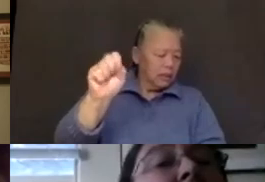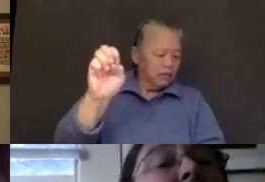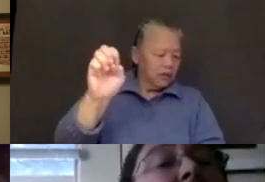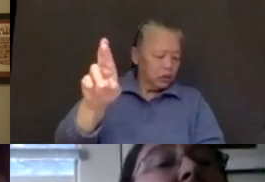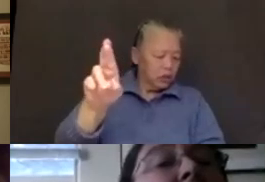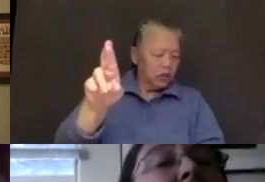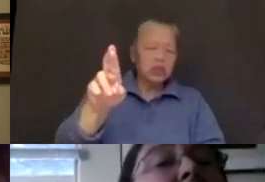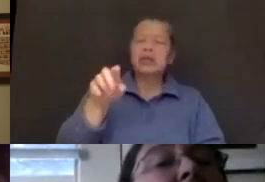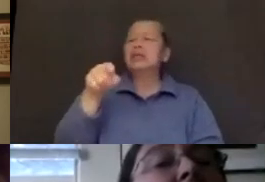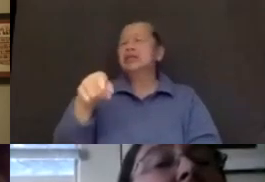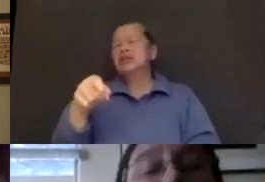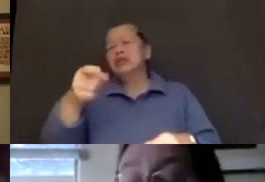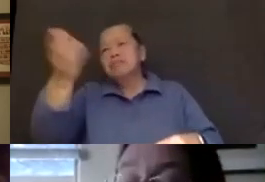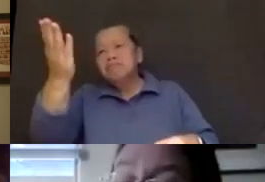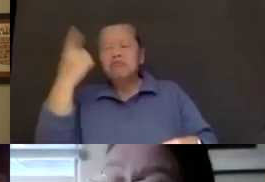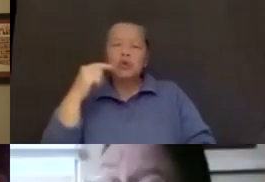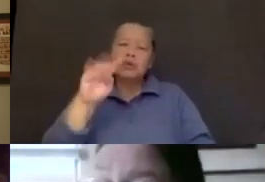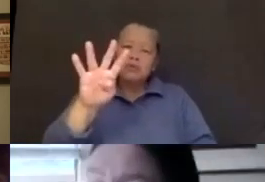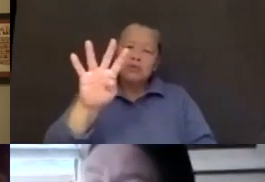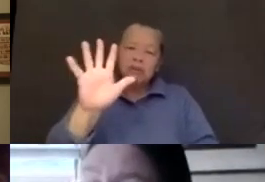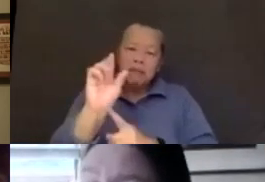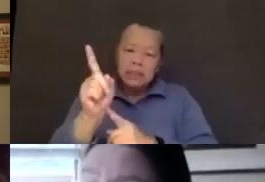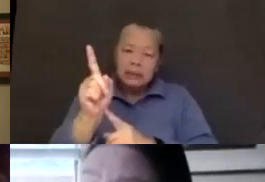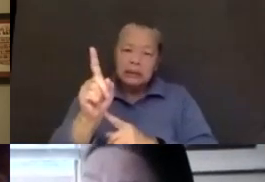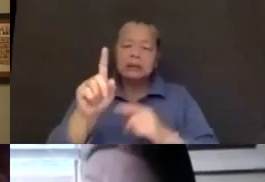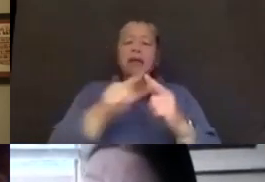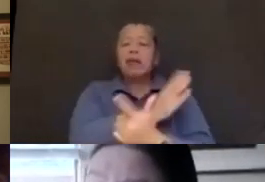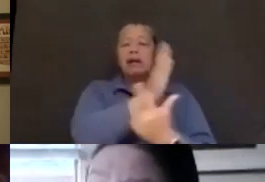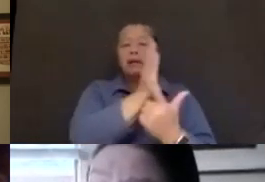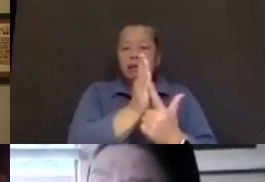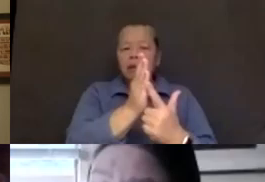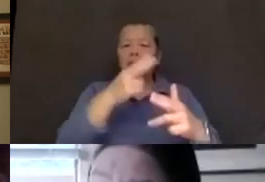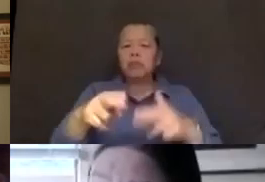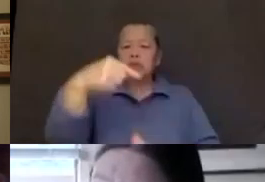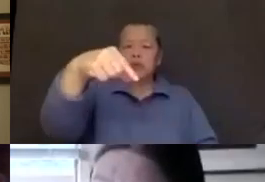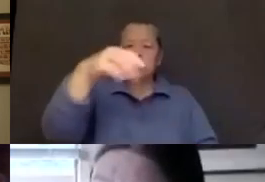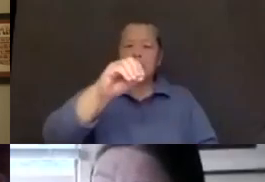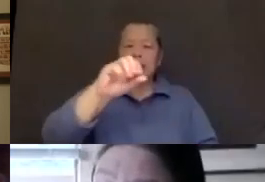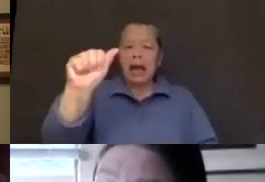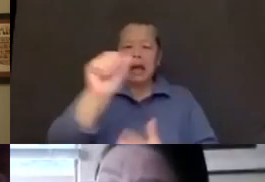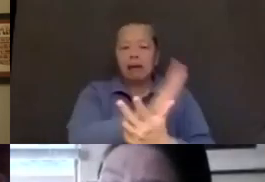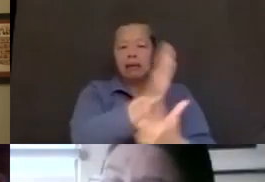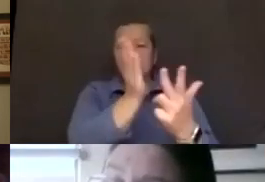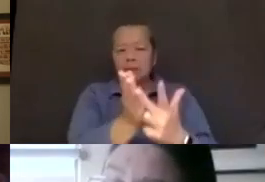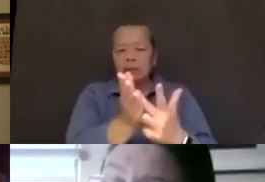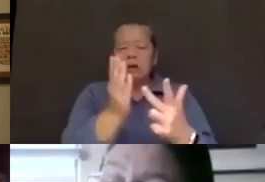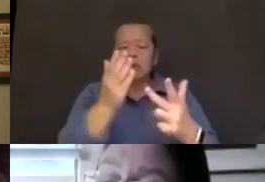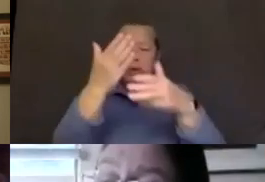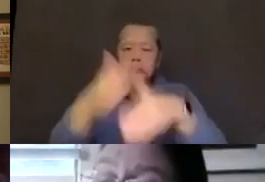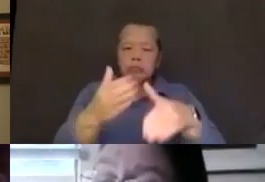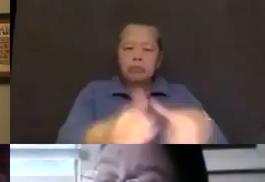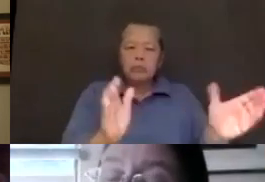about 45 minutes, and then we'll have a short Q&A, and then we will break off into small groups and have some time to